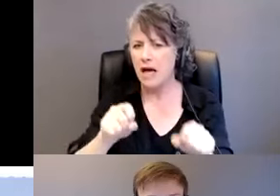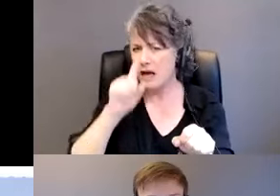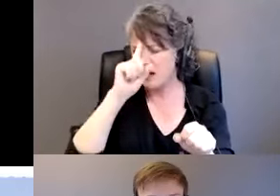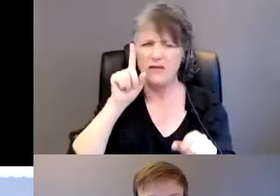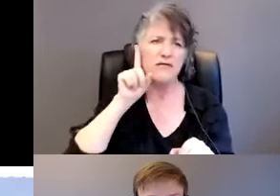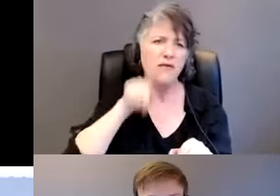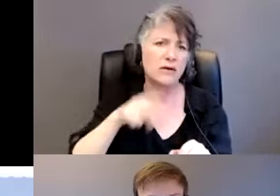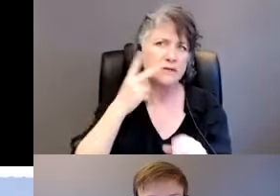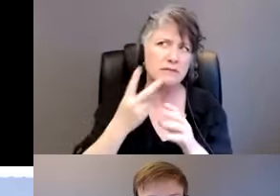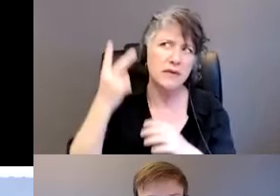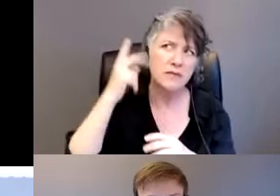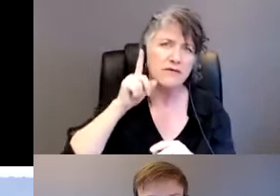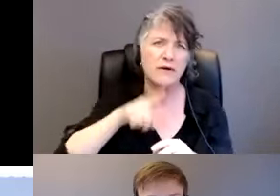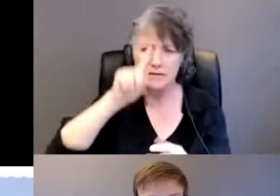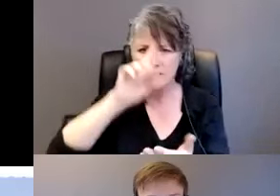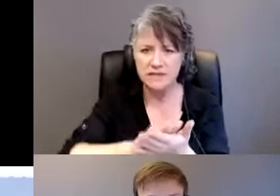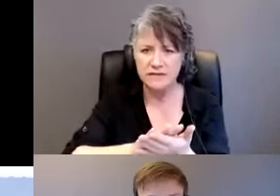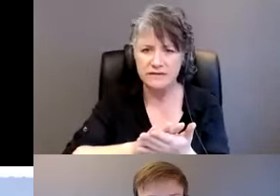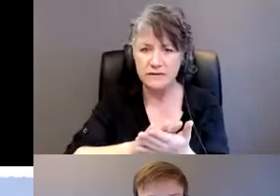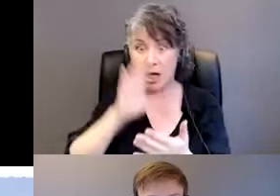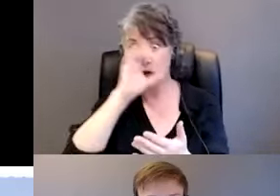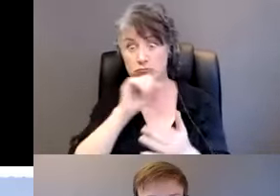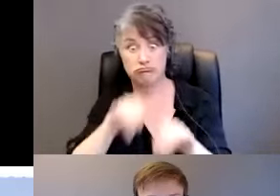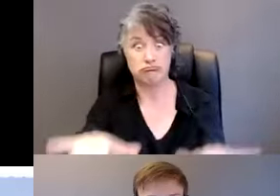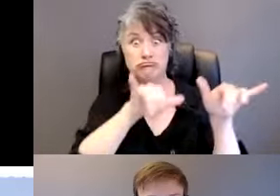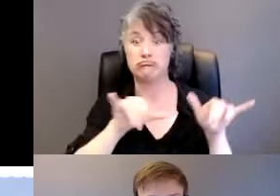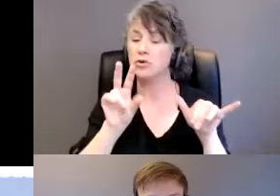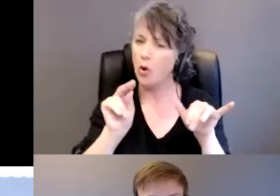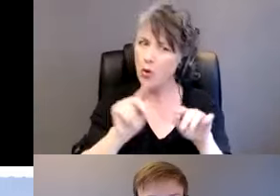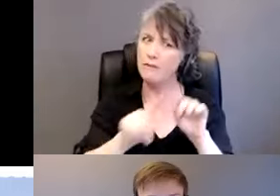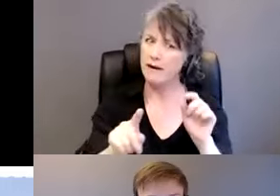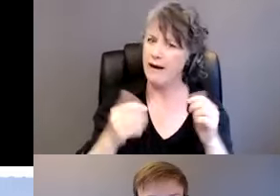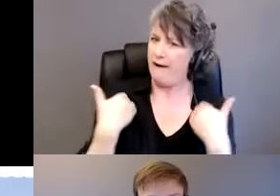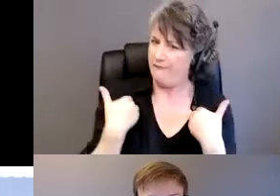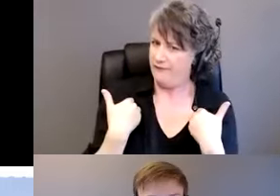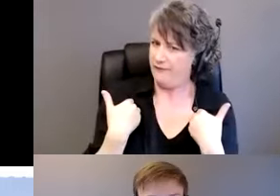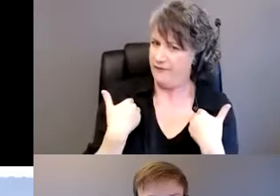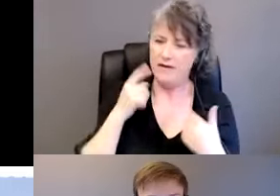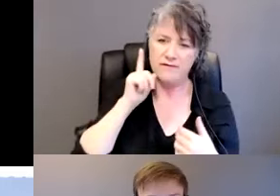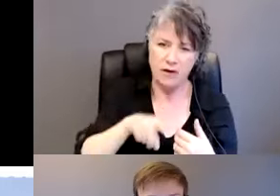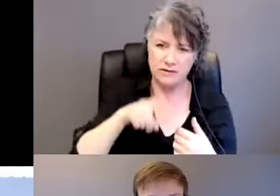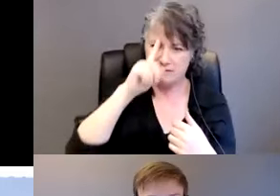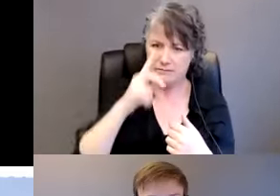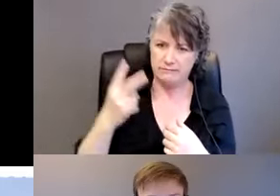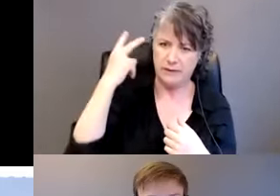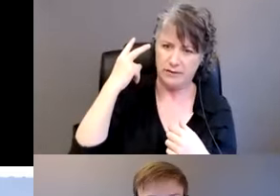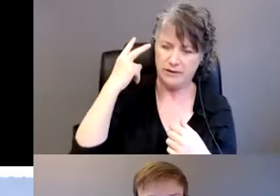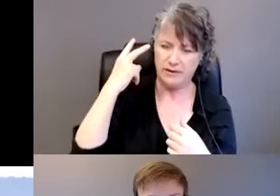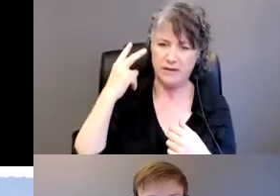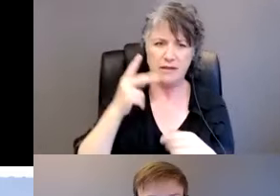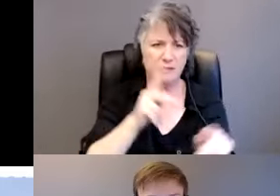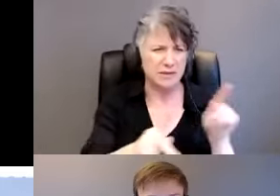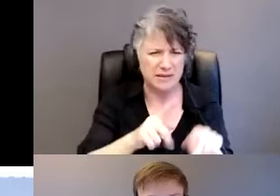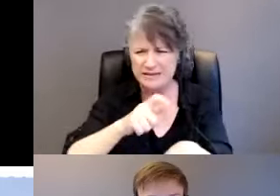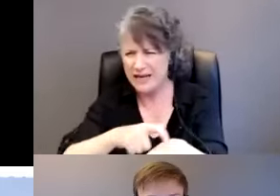it shouldn't be the assumption, but sometimes related to dementias, for example, people and timelines could sometimes